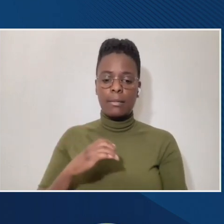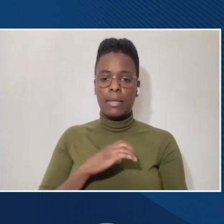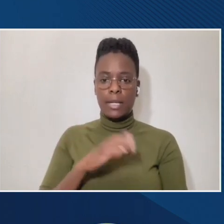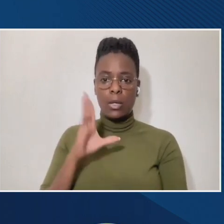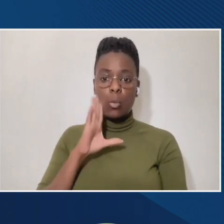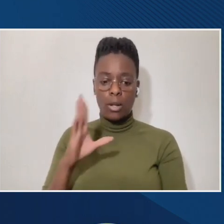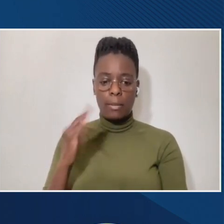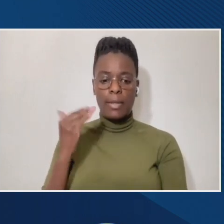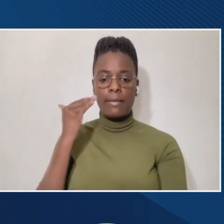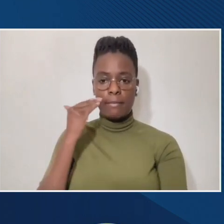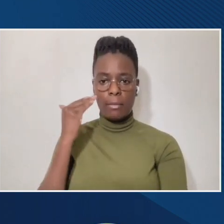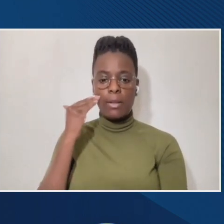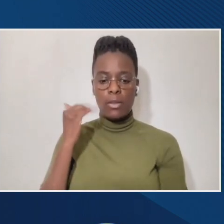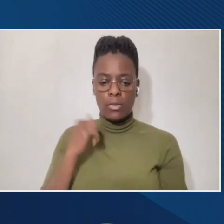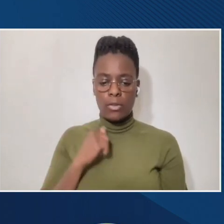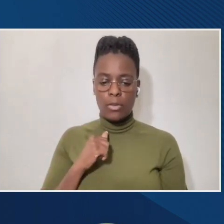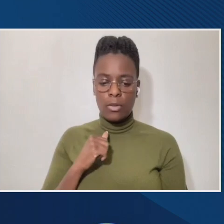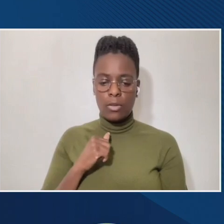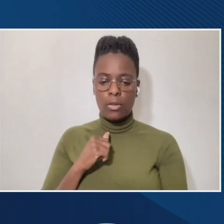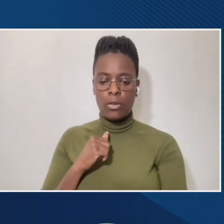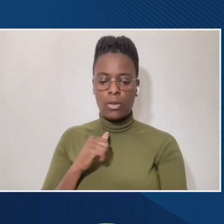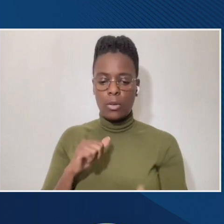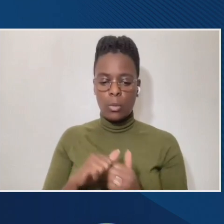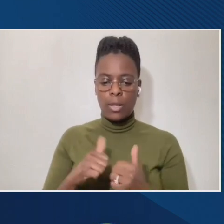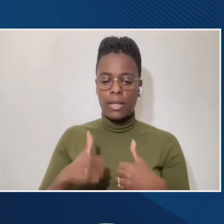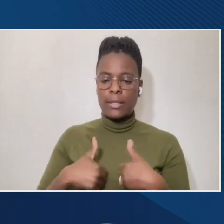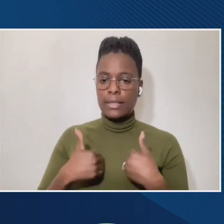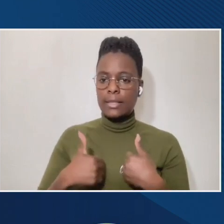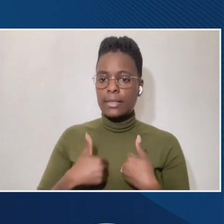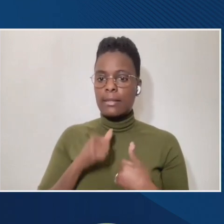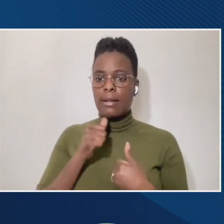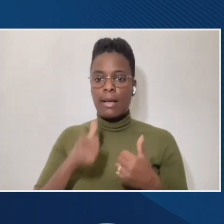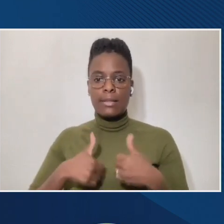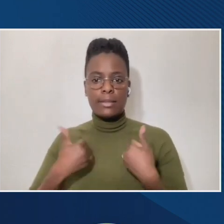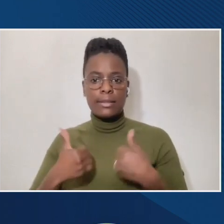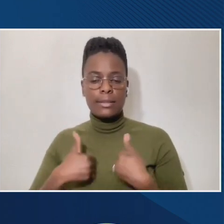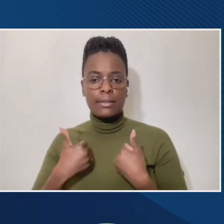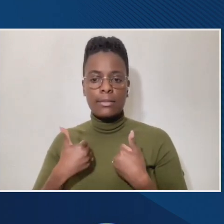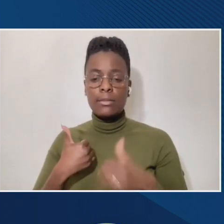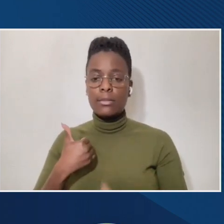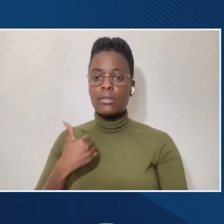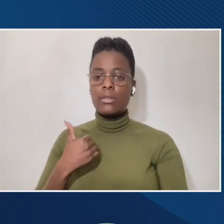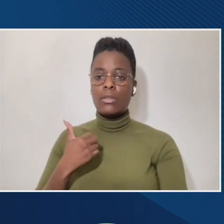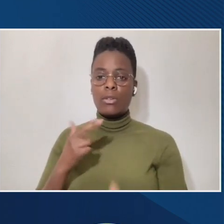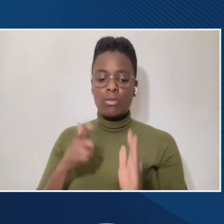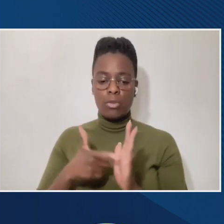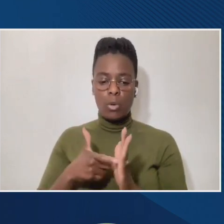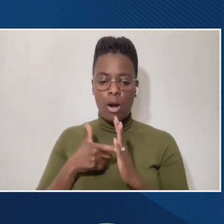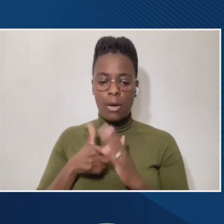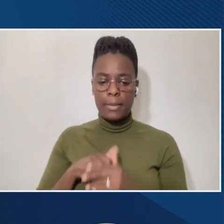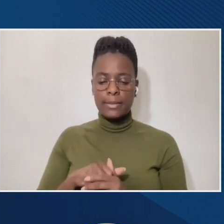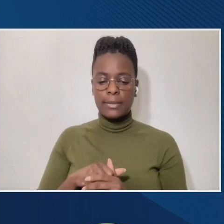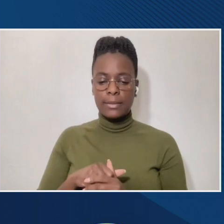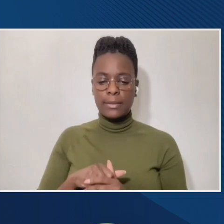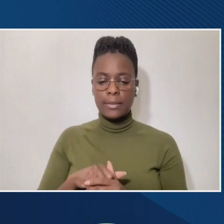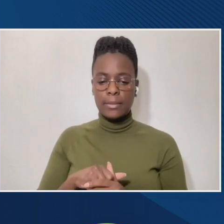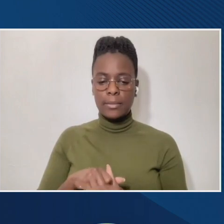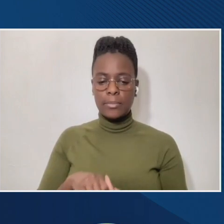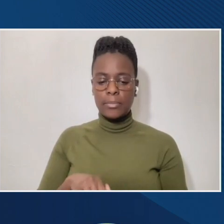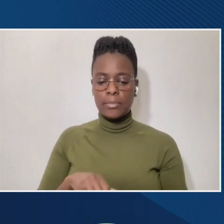was likely going to want to bring issues beyond the scope of participant eligibility. Some of these things